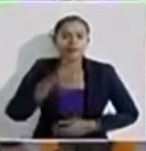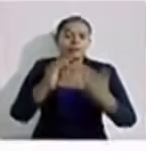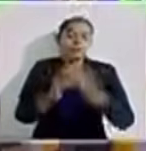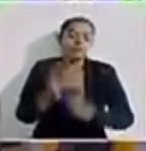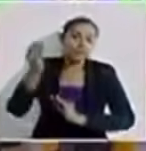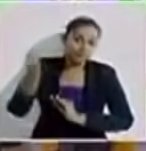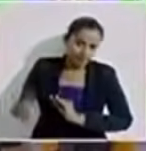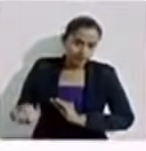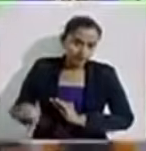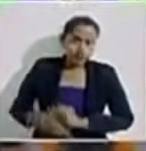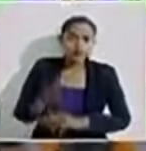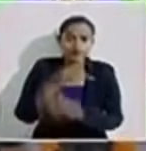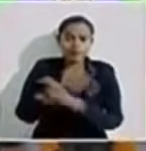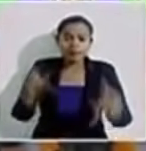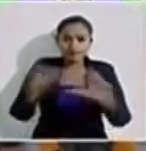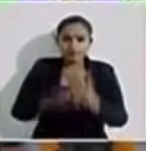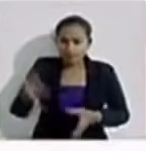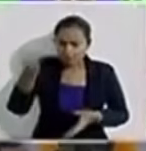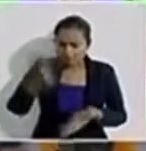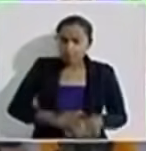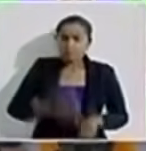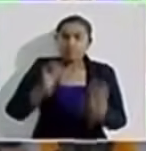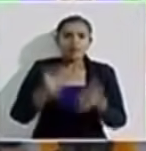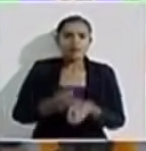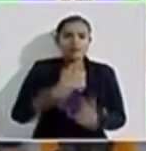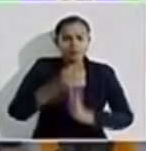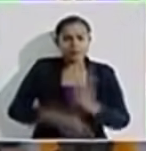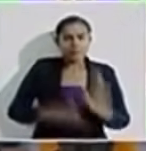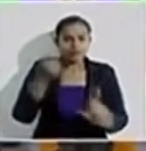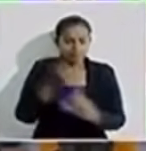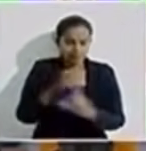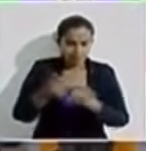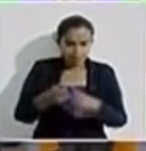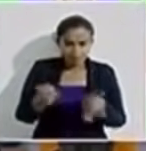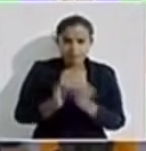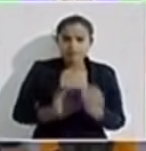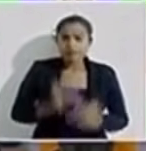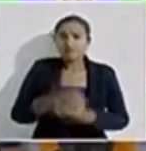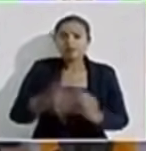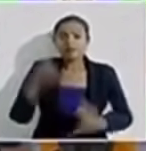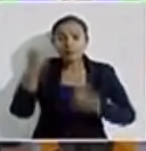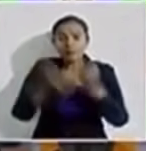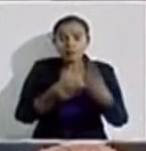a negative impact on our country when we carry out international monetary transactions.